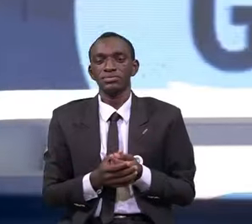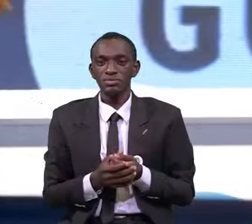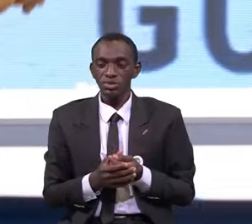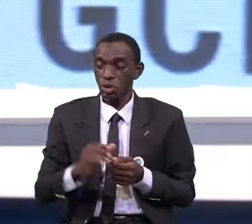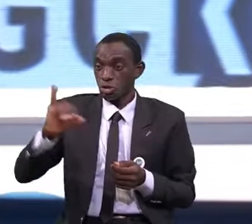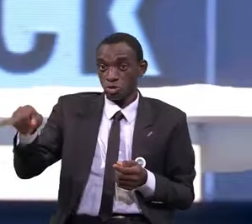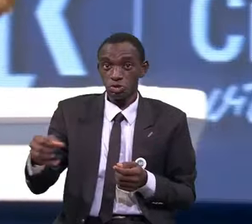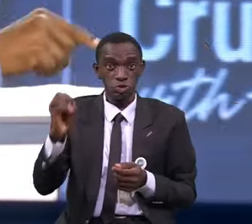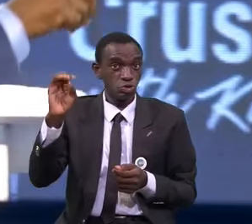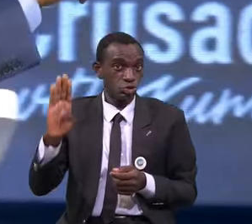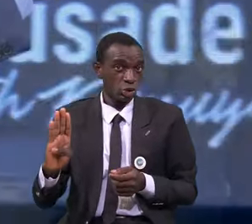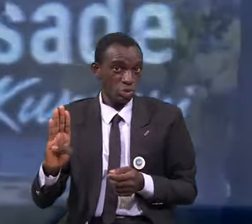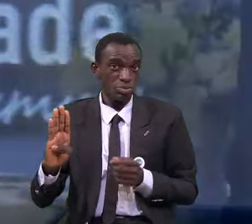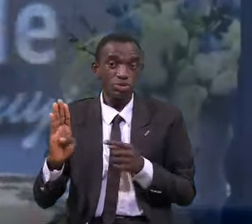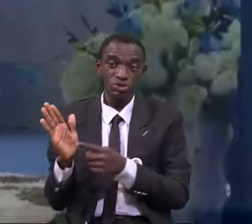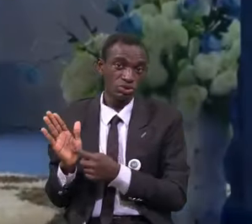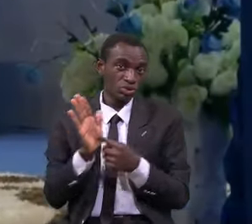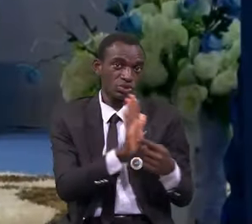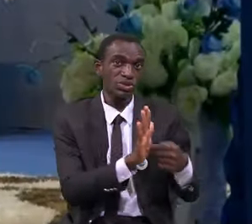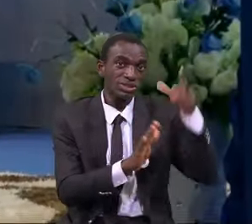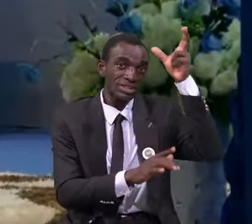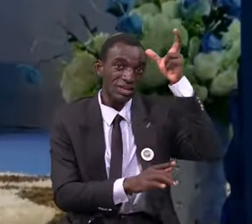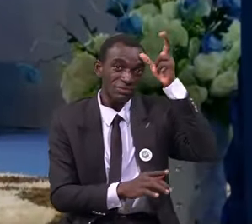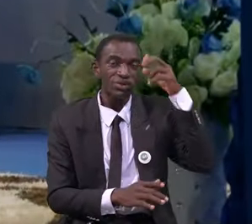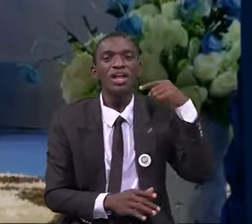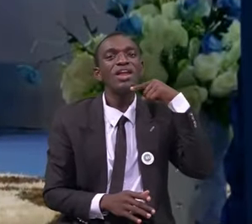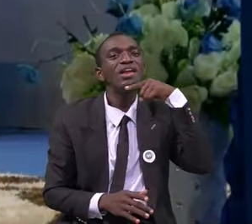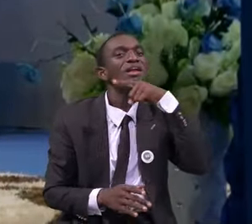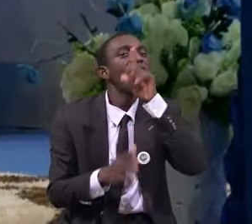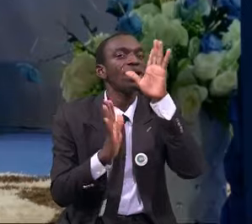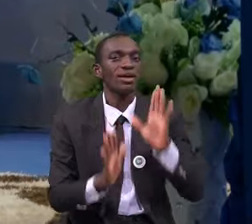Job proved the devil a liar.